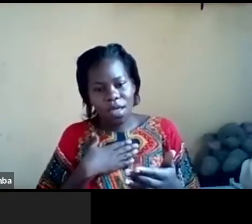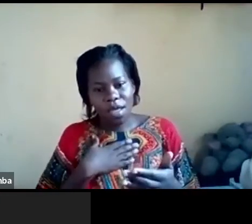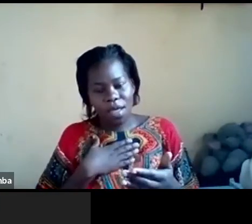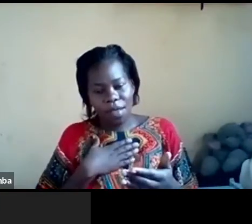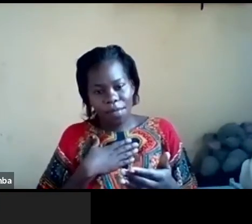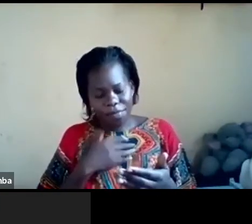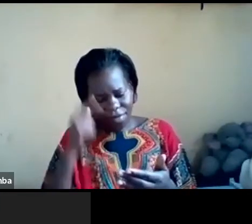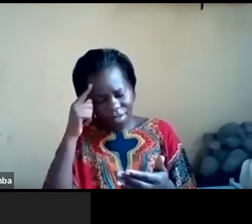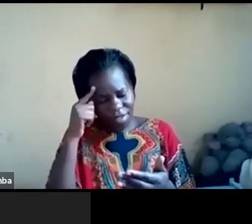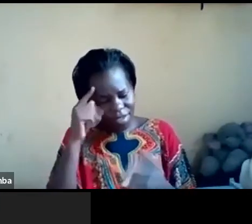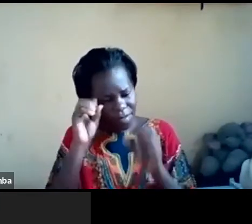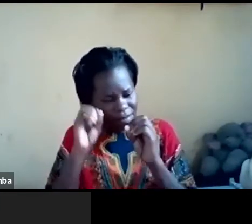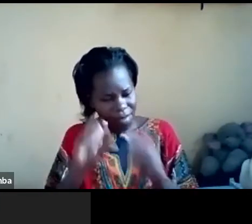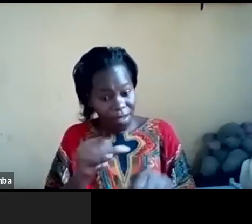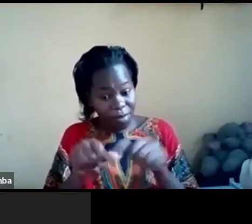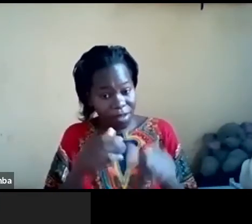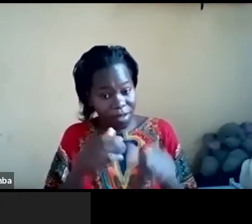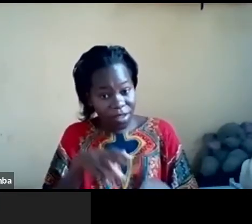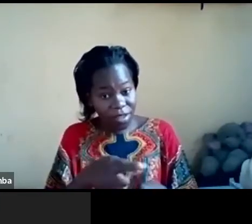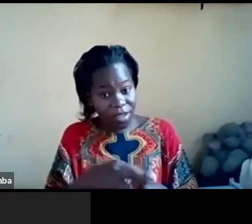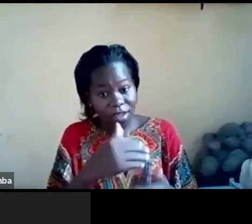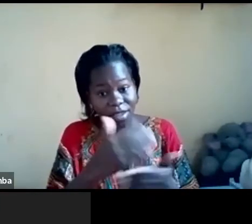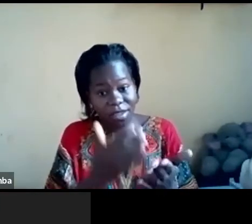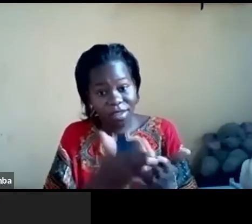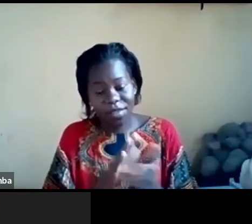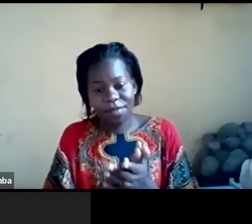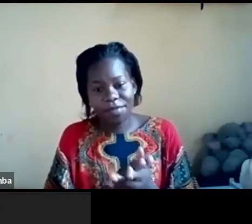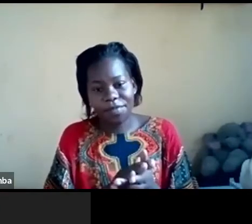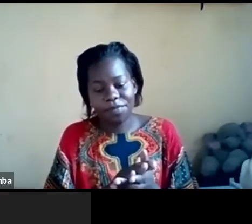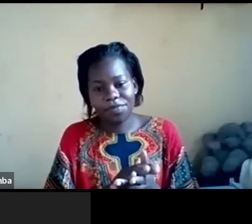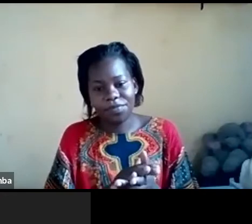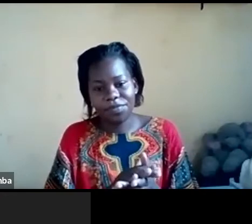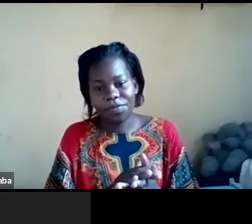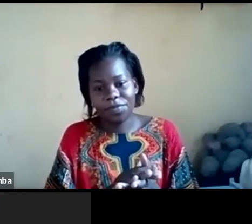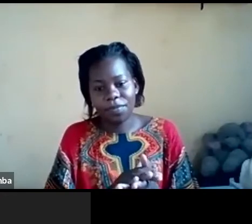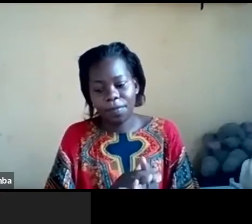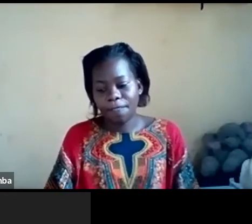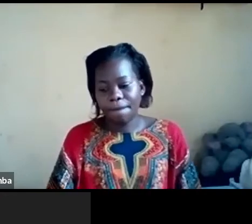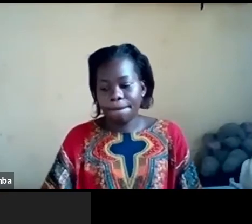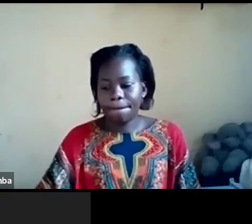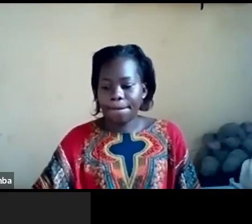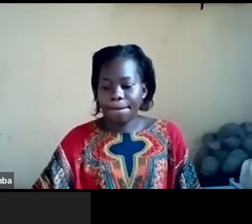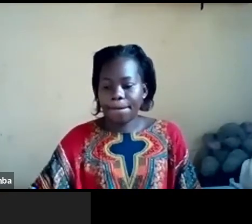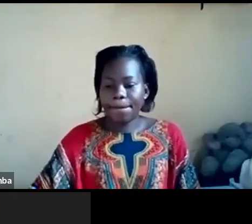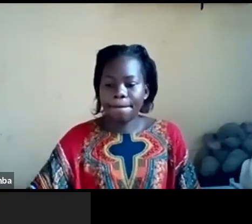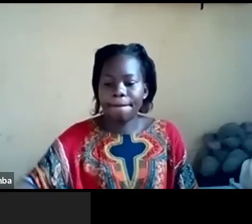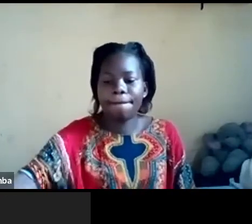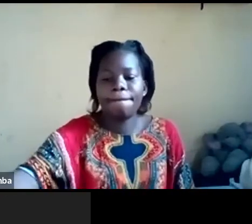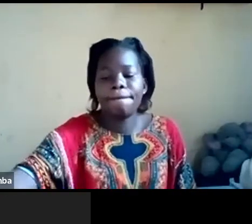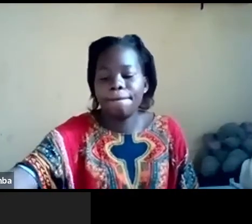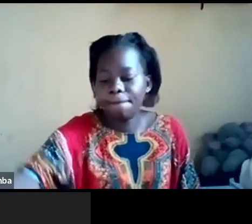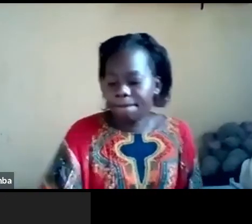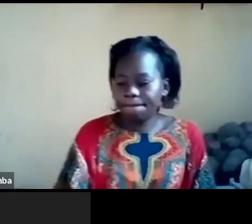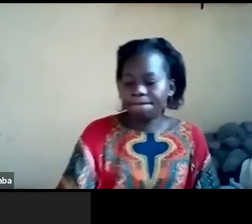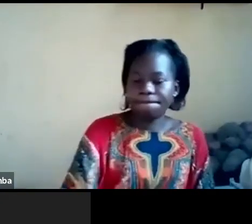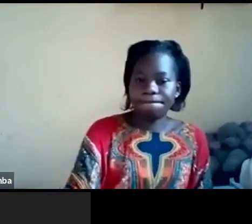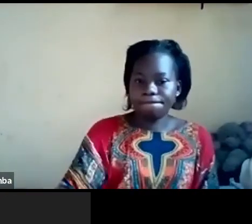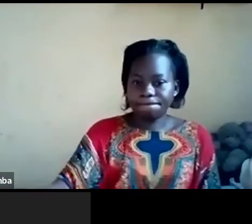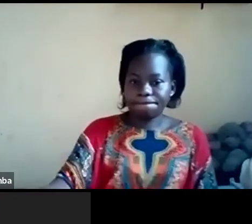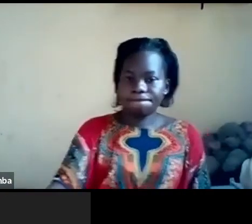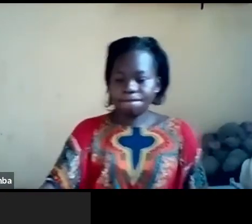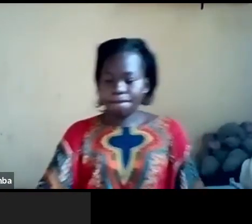Wow, I should. That's really very good feedback, Agustin. And we found some of the participants have been surprised